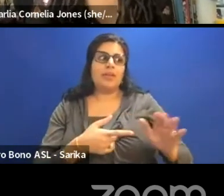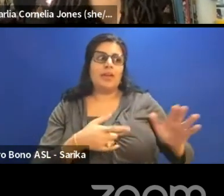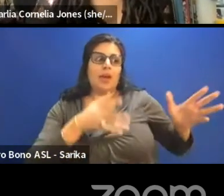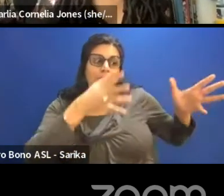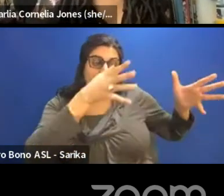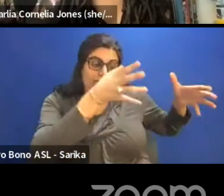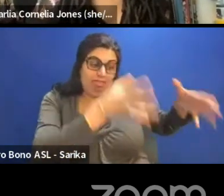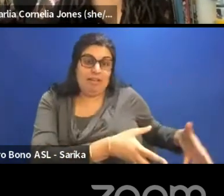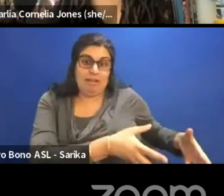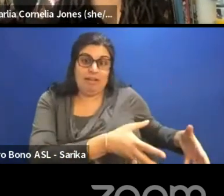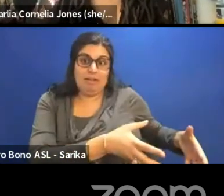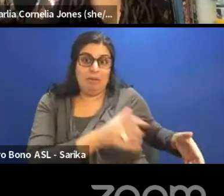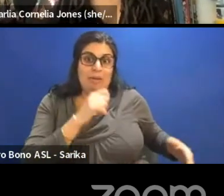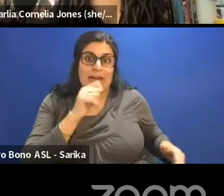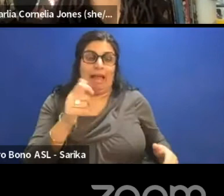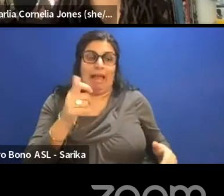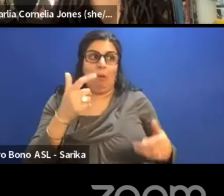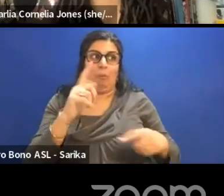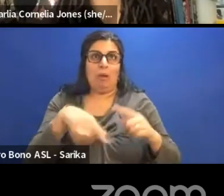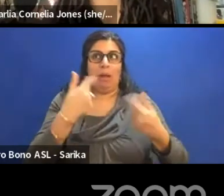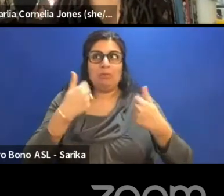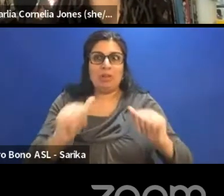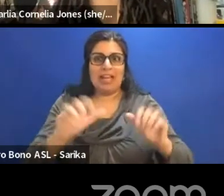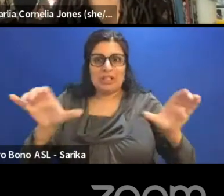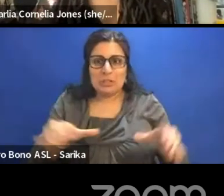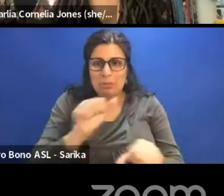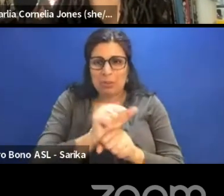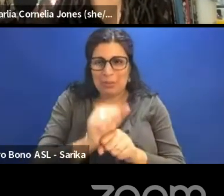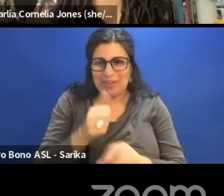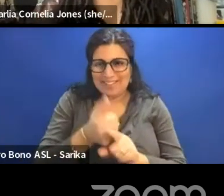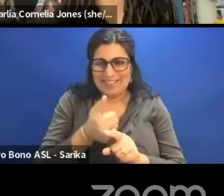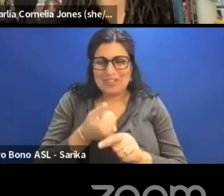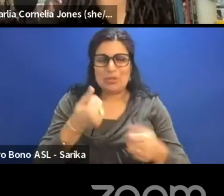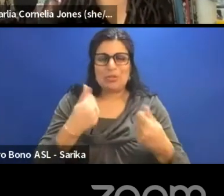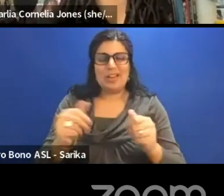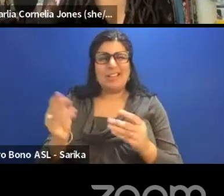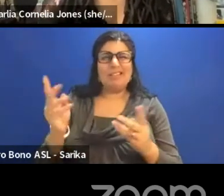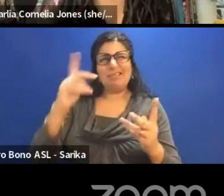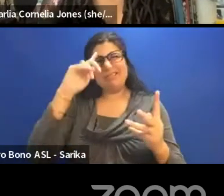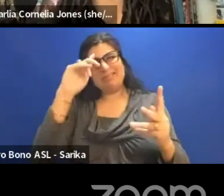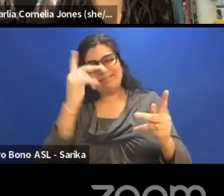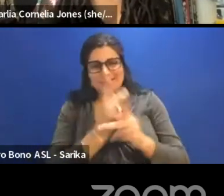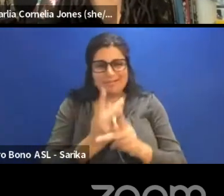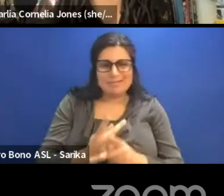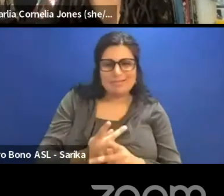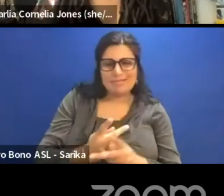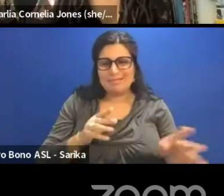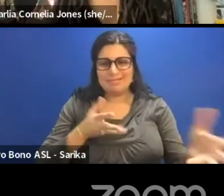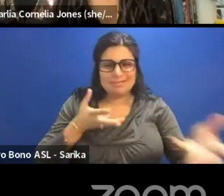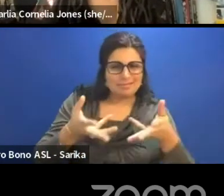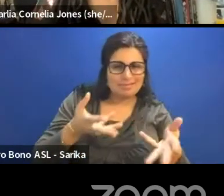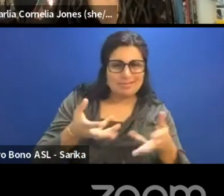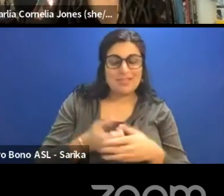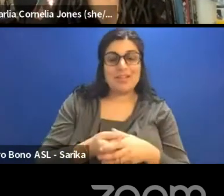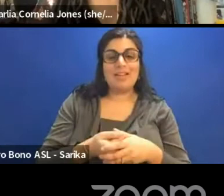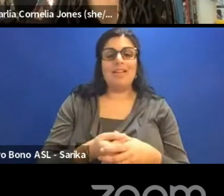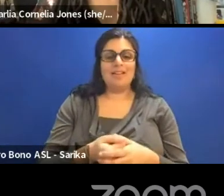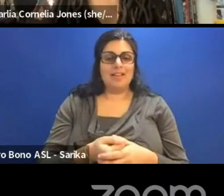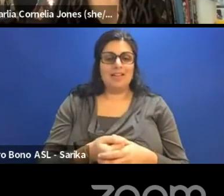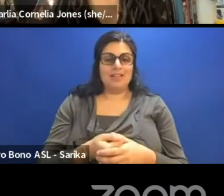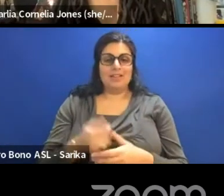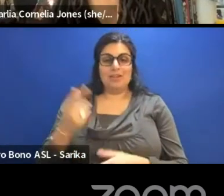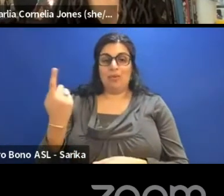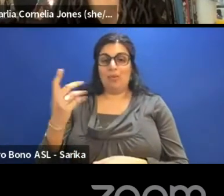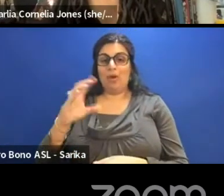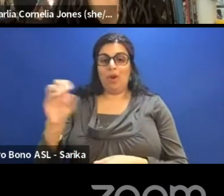have her with me when I'm trying to do the work. And so to kind of facilitate whatever that need was, then we started having one of our co-founders